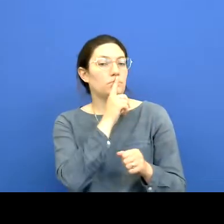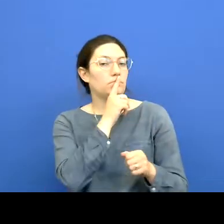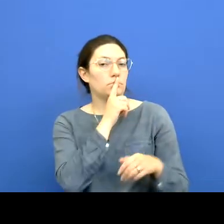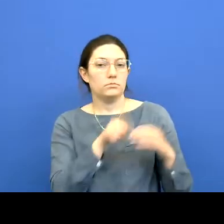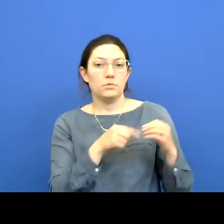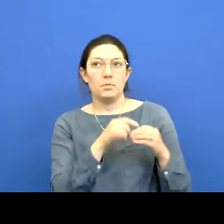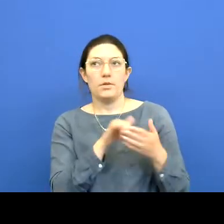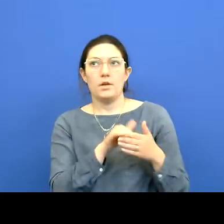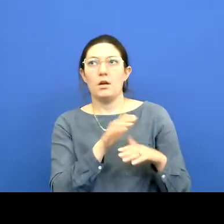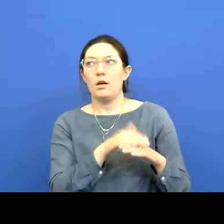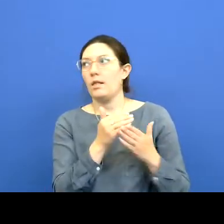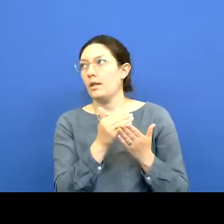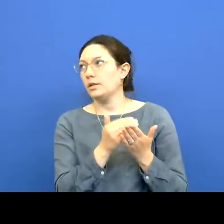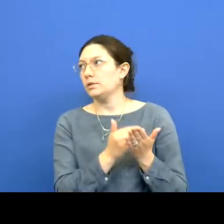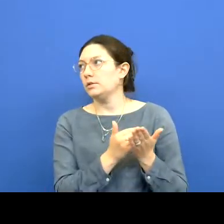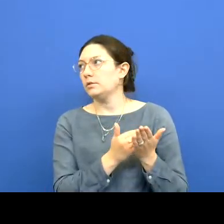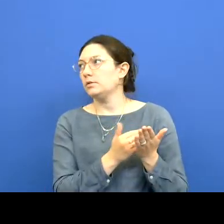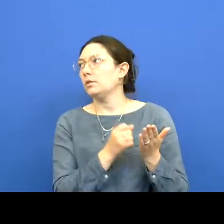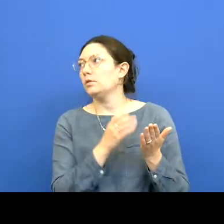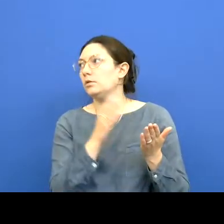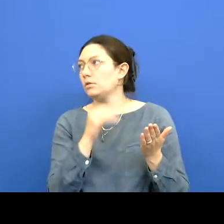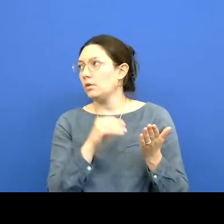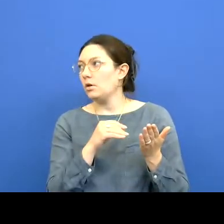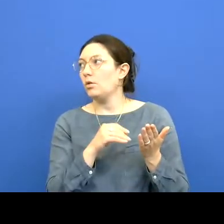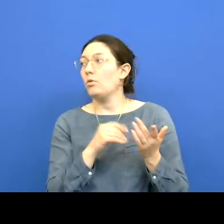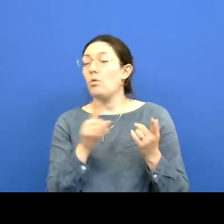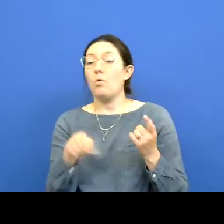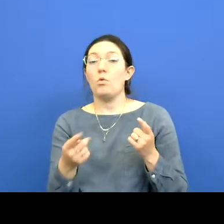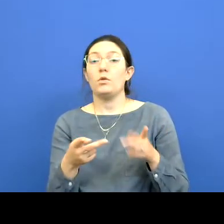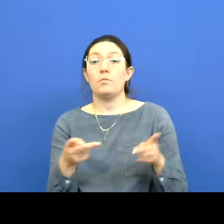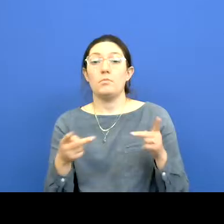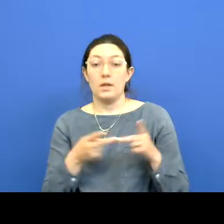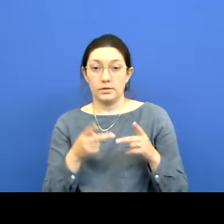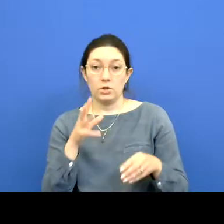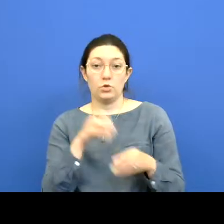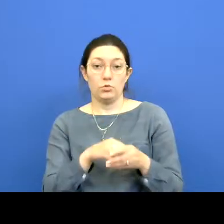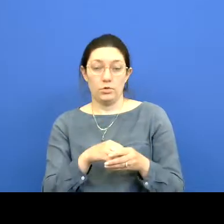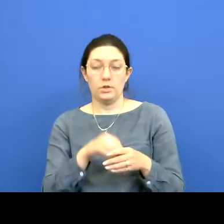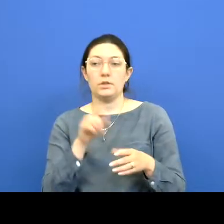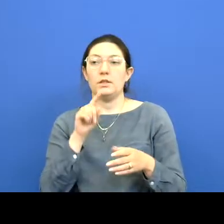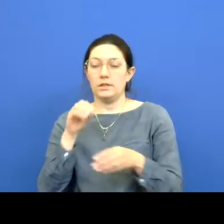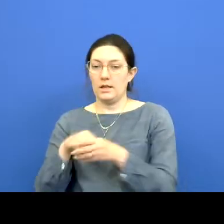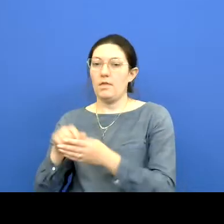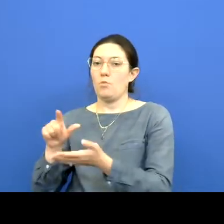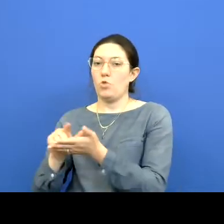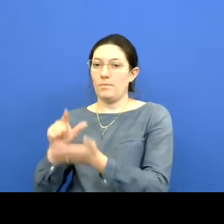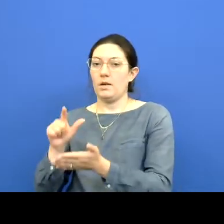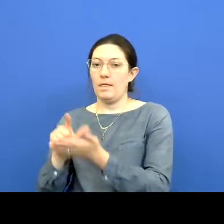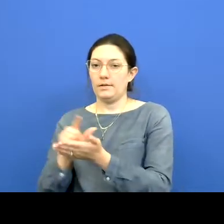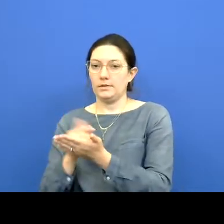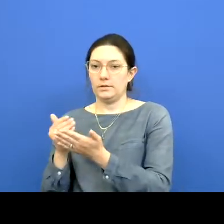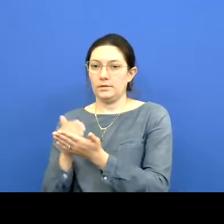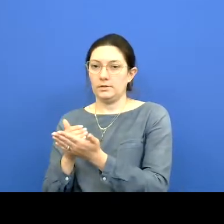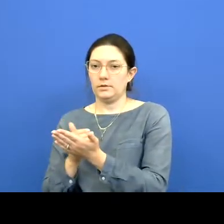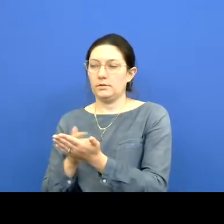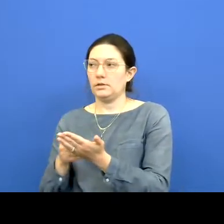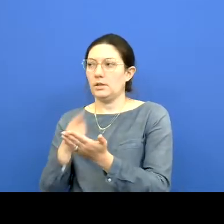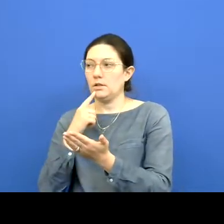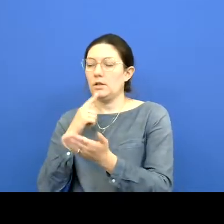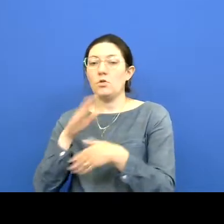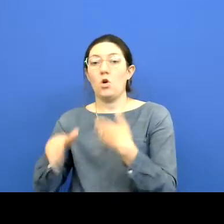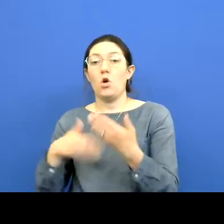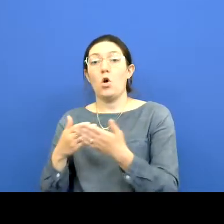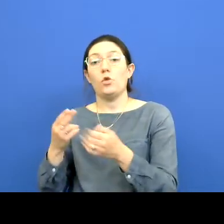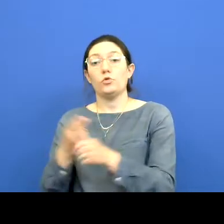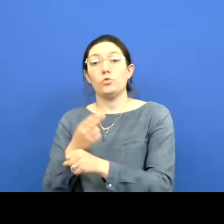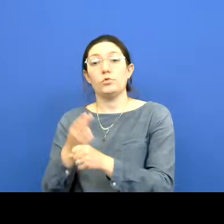on the list. And as it turns out, the only place it is included is in the prohibited list, where it says all the uses